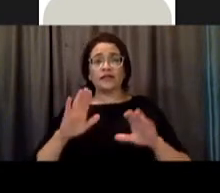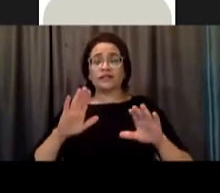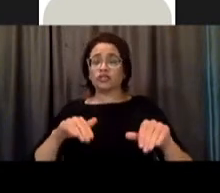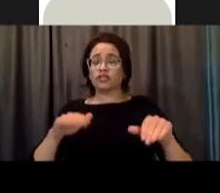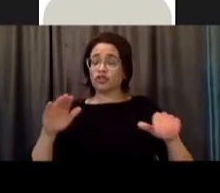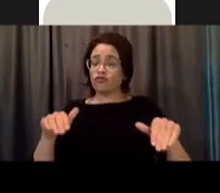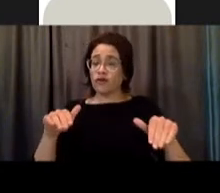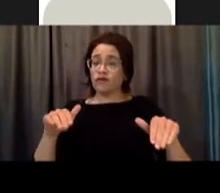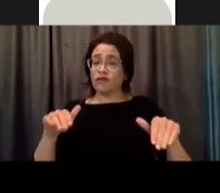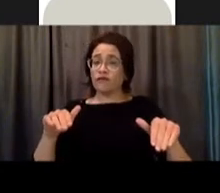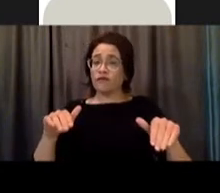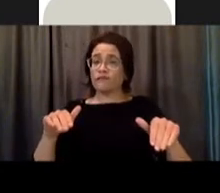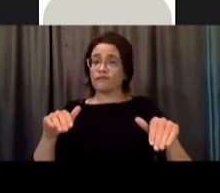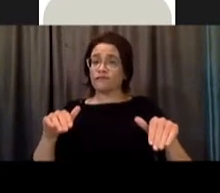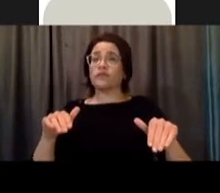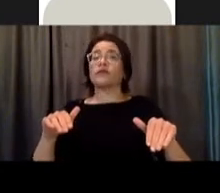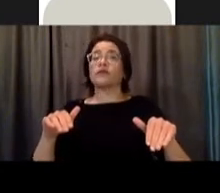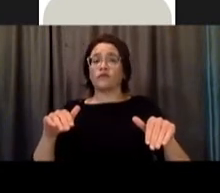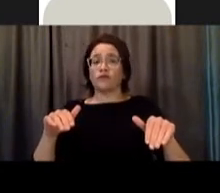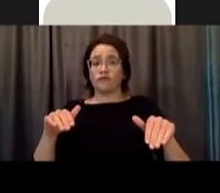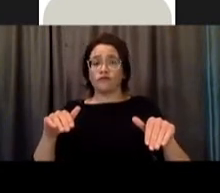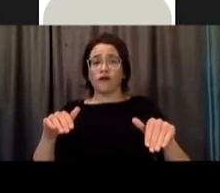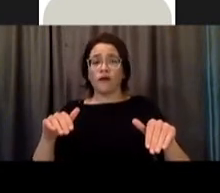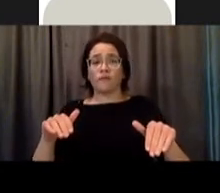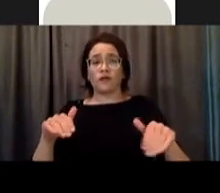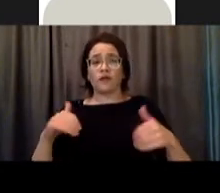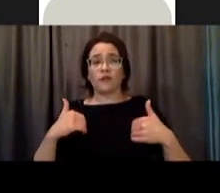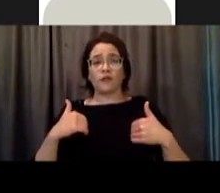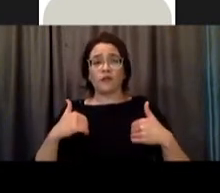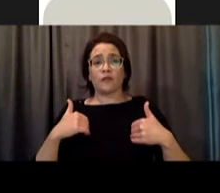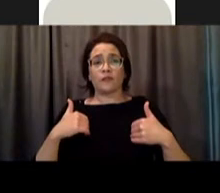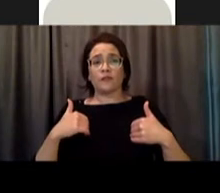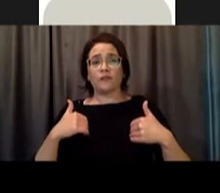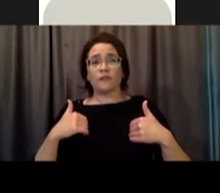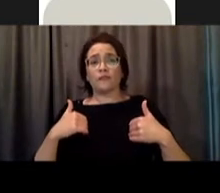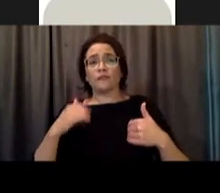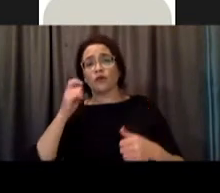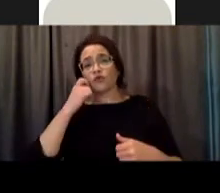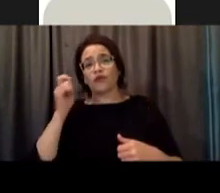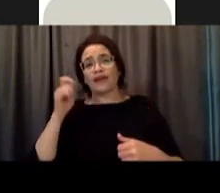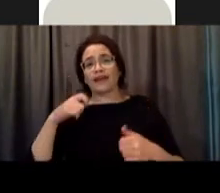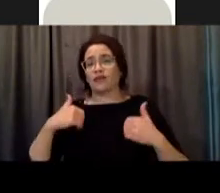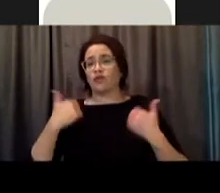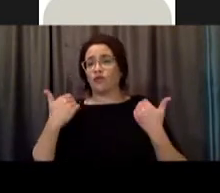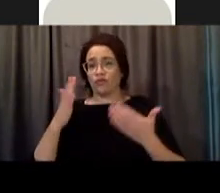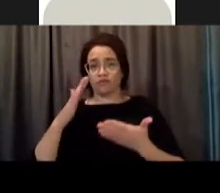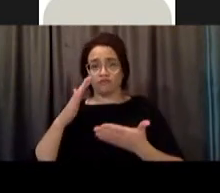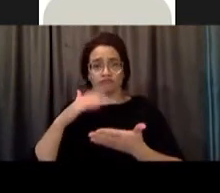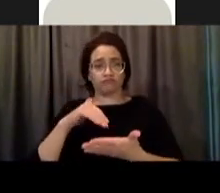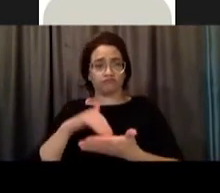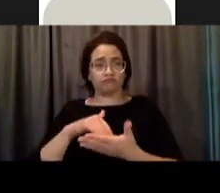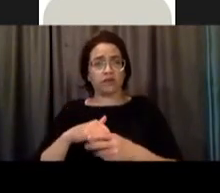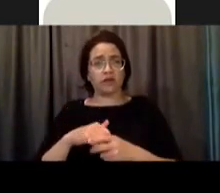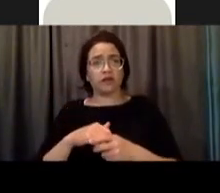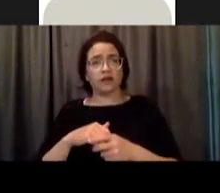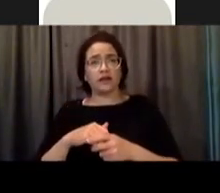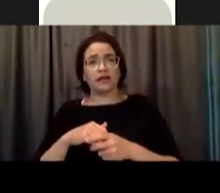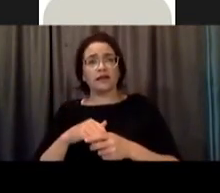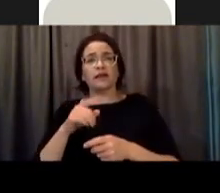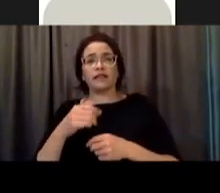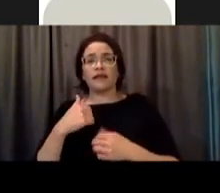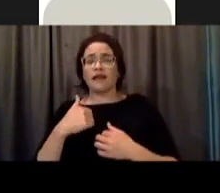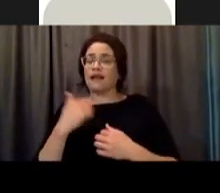one of our local scouting organizations, participated in an international campaign called Light a Candle of Remembrance.